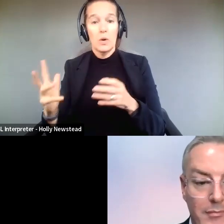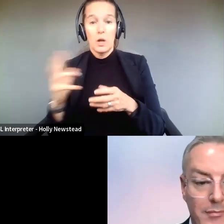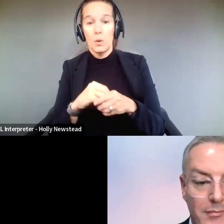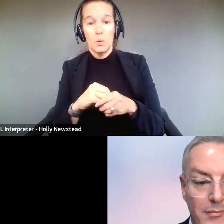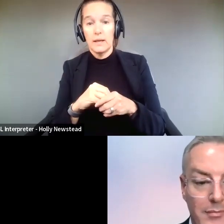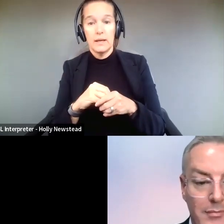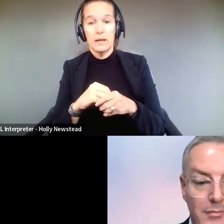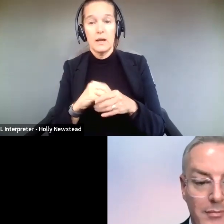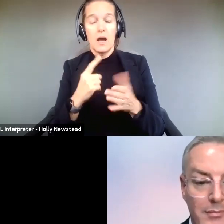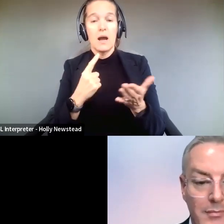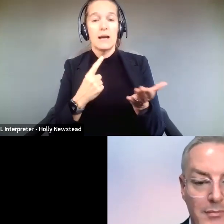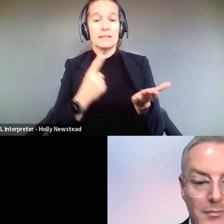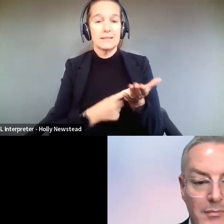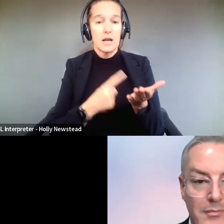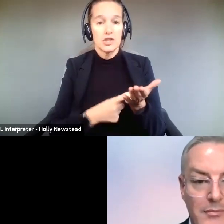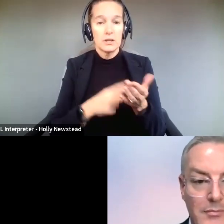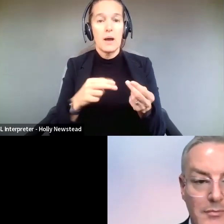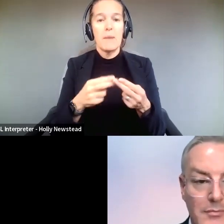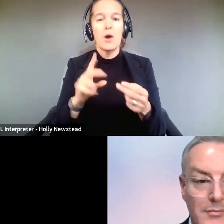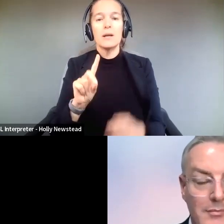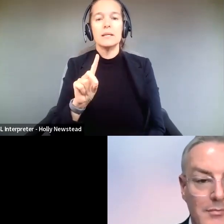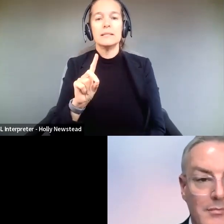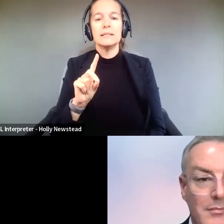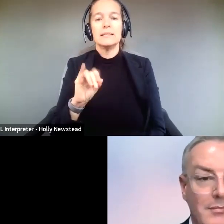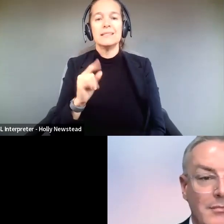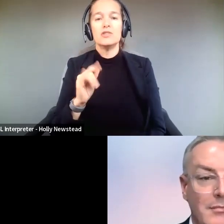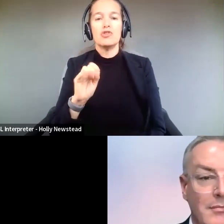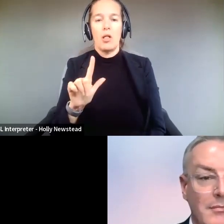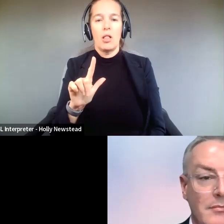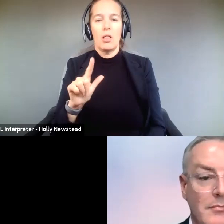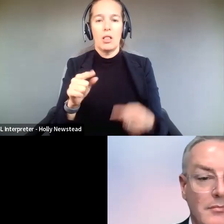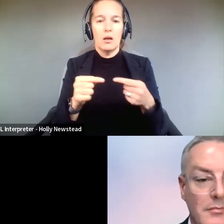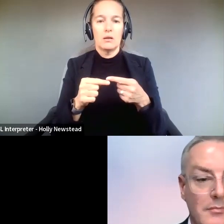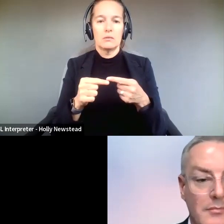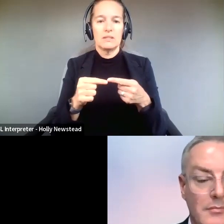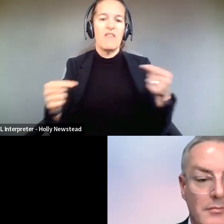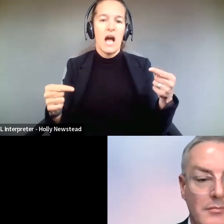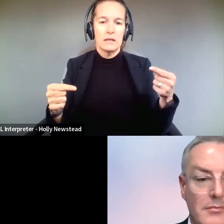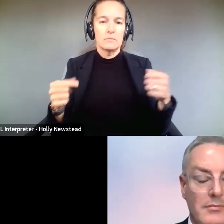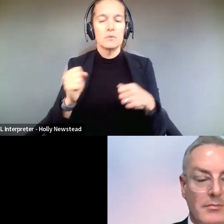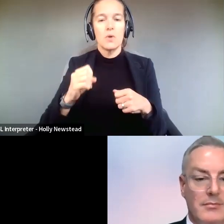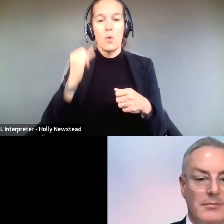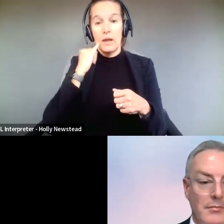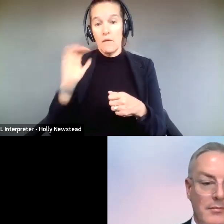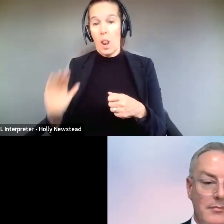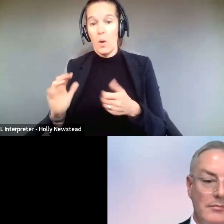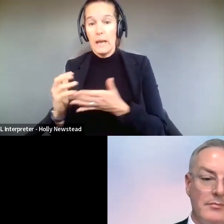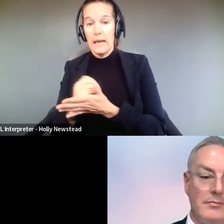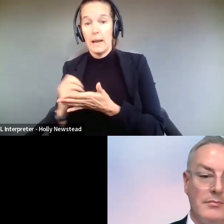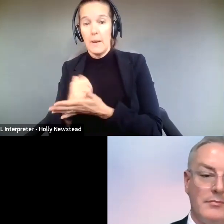a discussion about the digital divide and whether low-income families